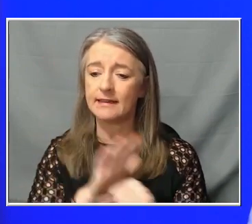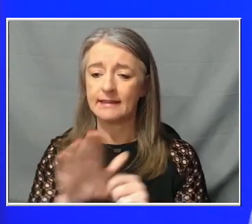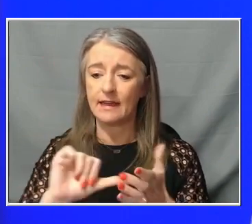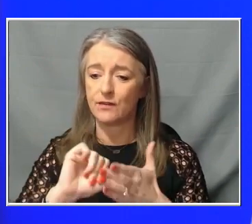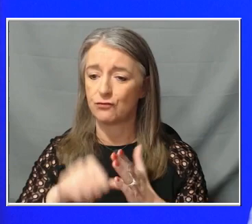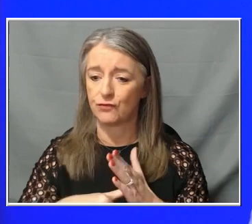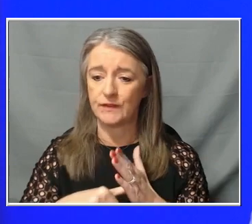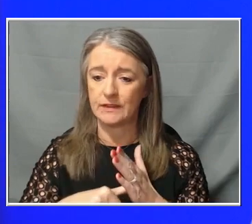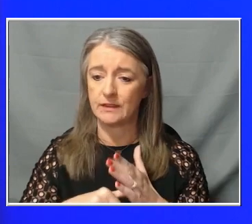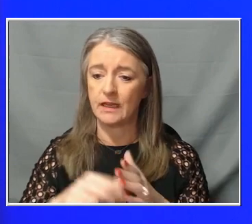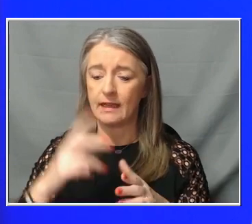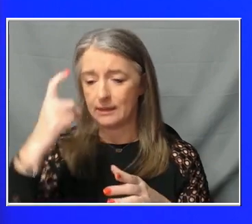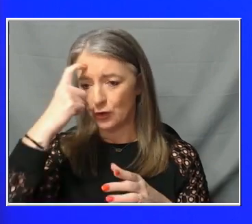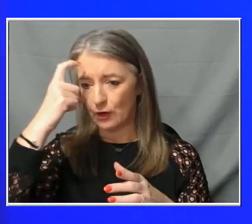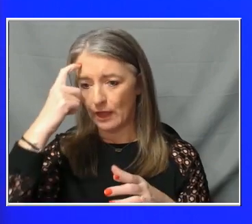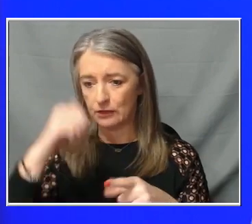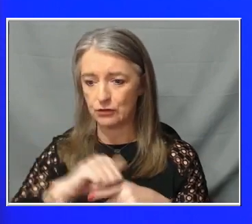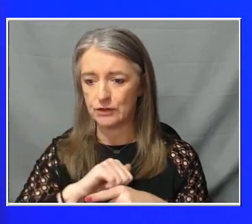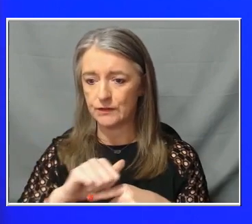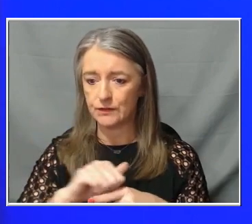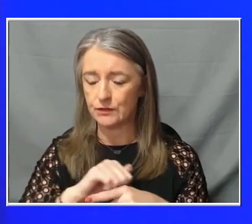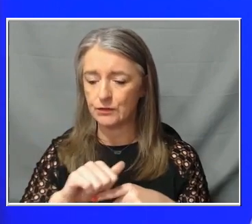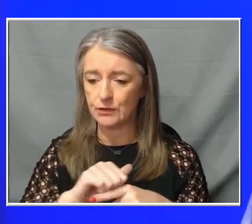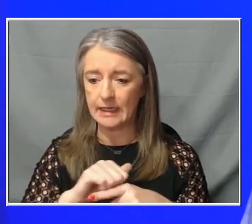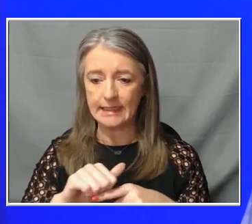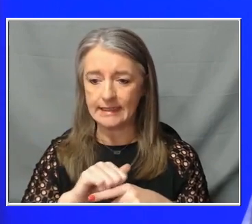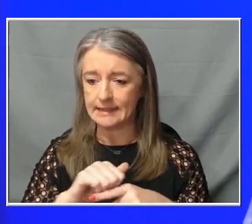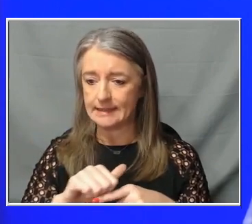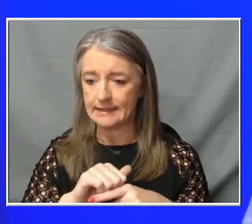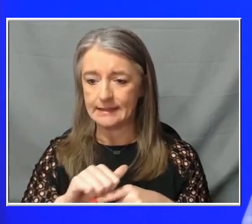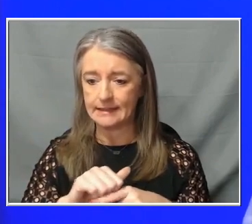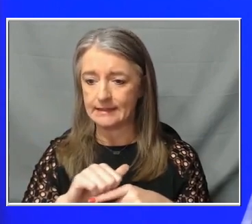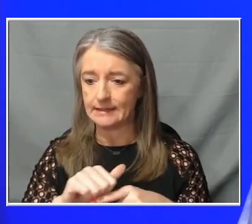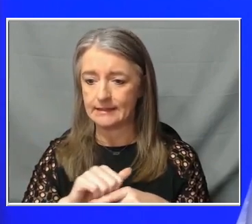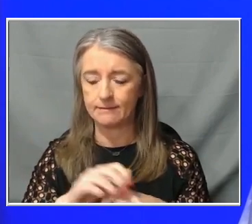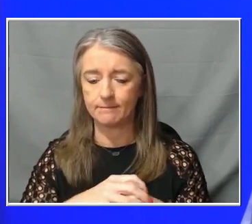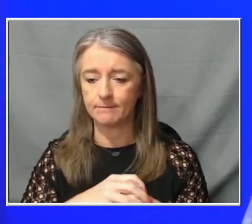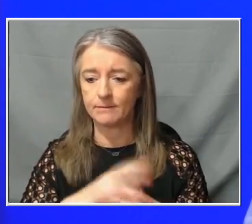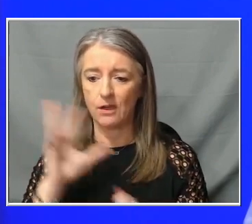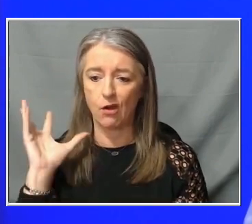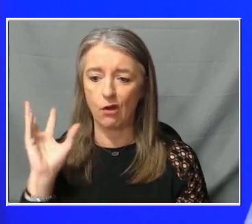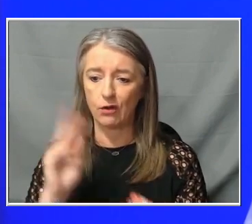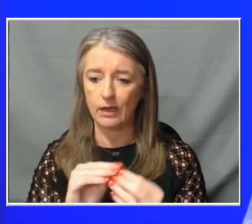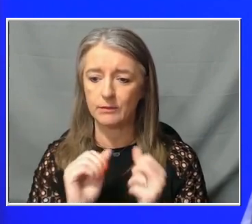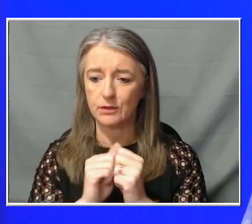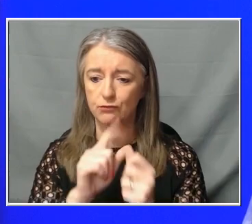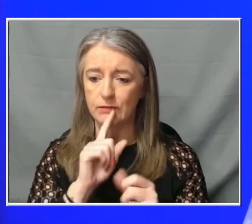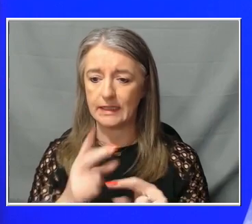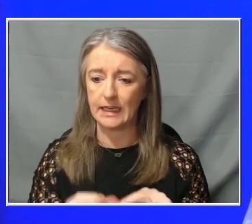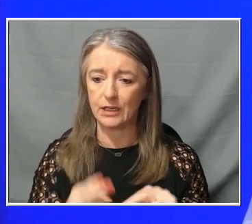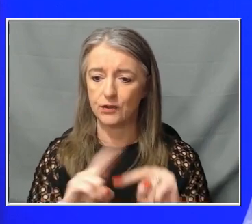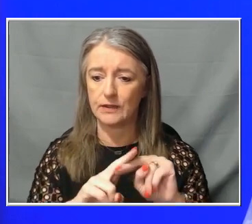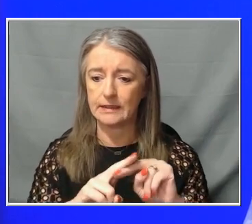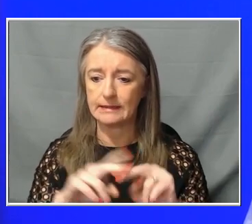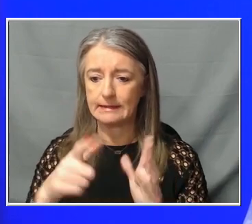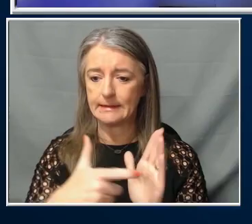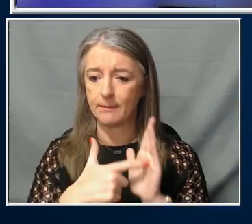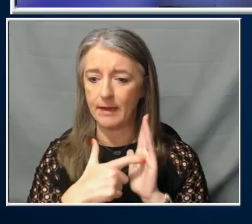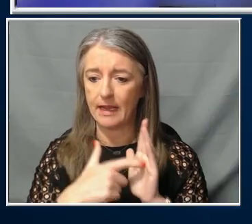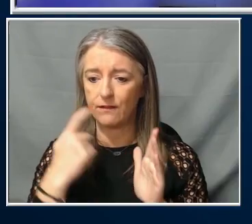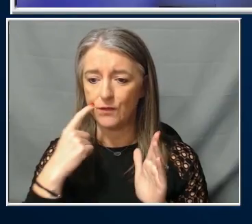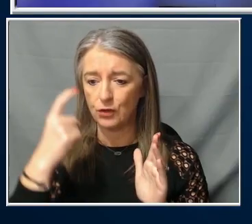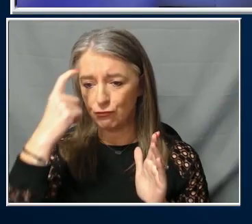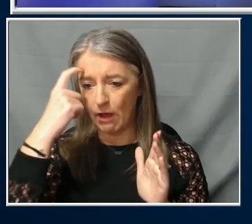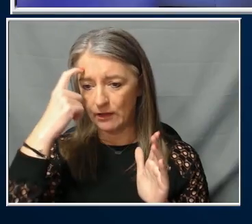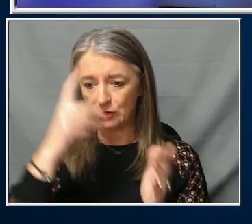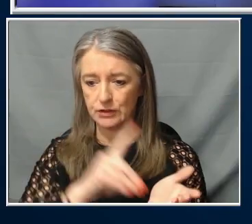training for non-neurologists. So all those things come together to really increase the demand on neurology. Dr. Camerata,